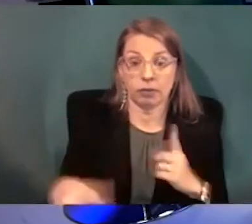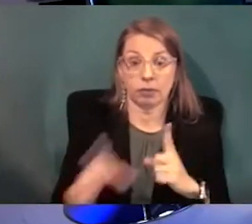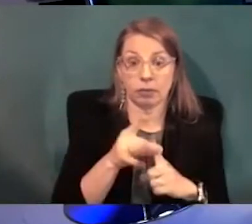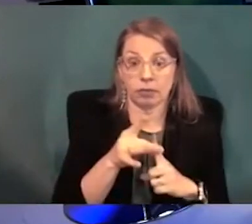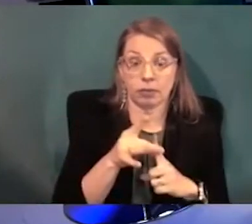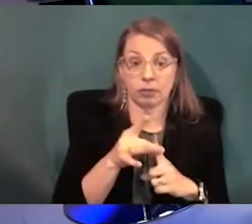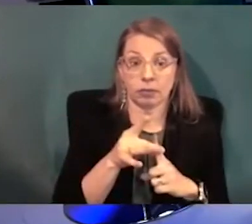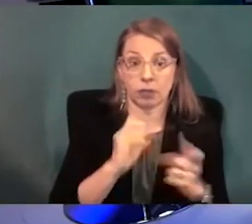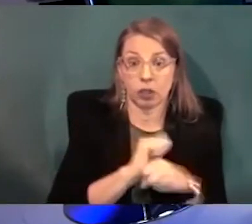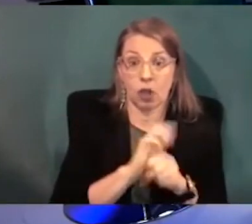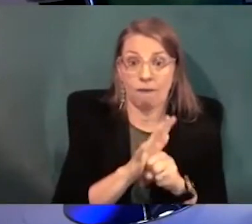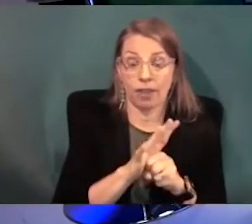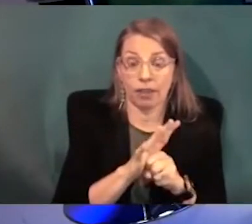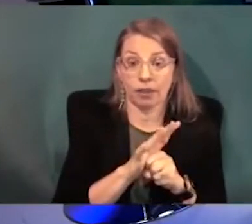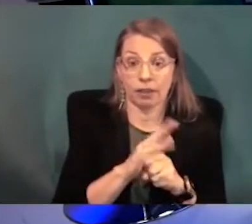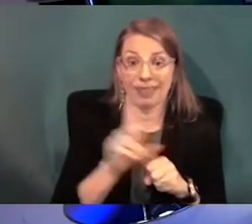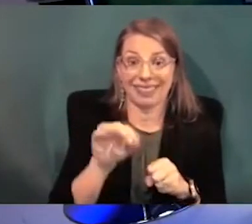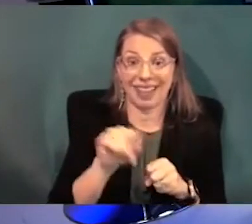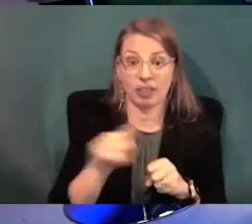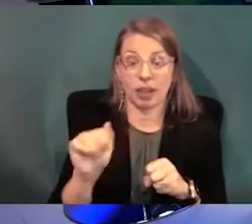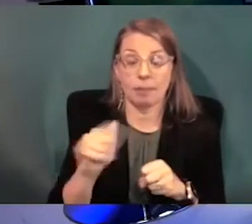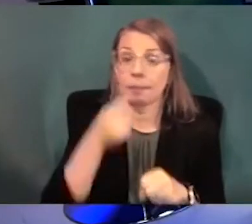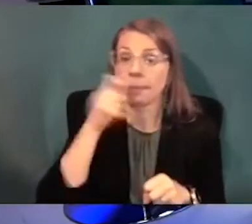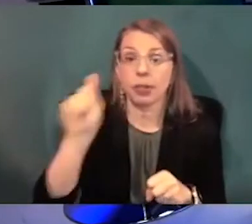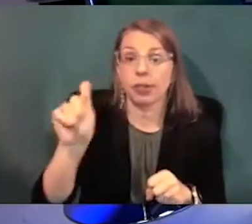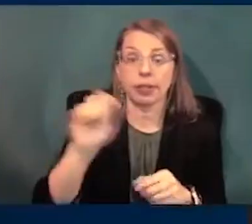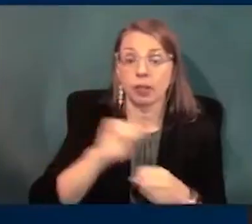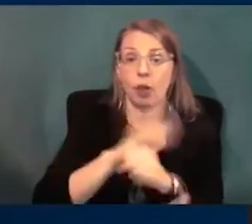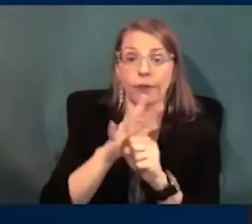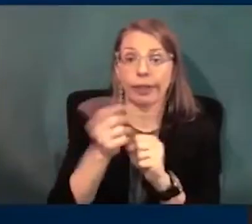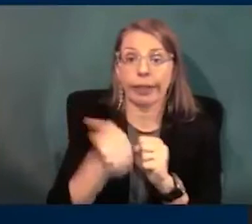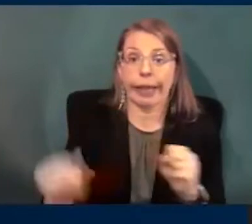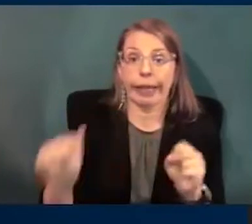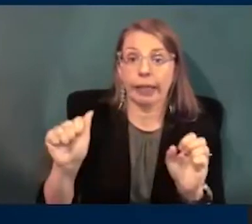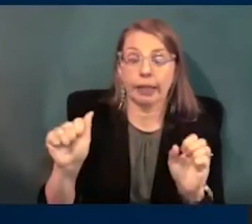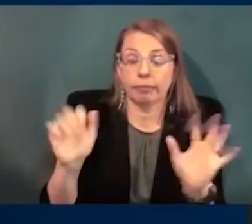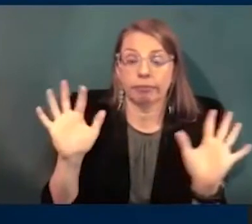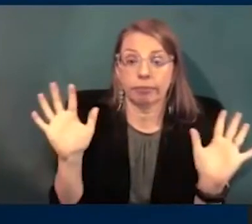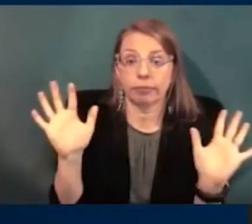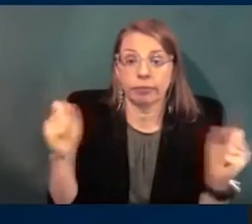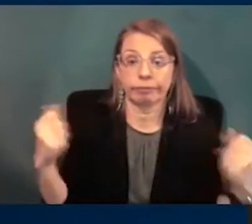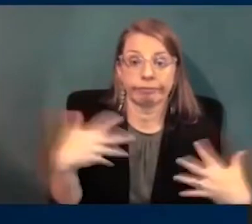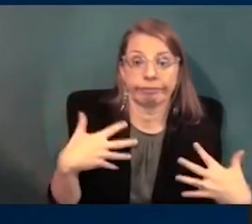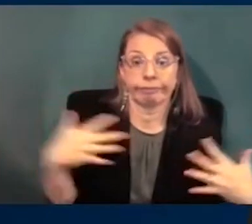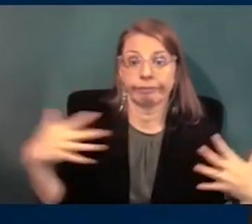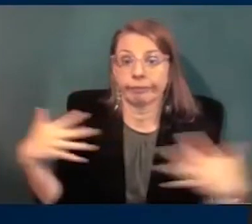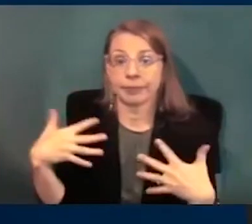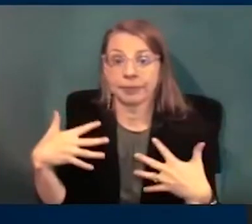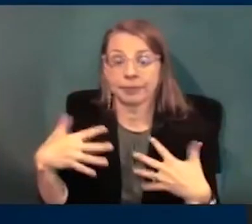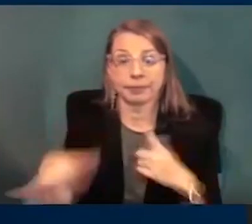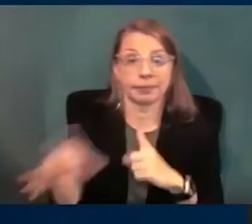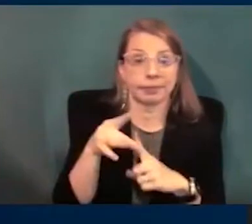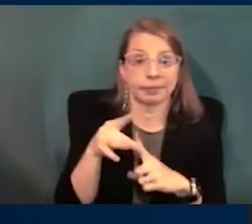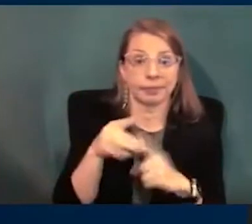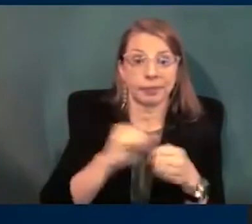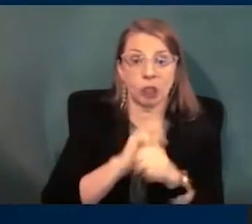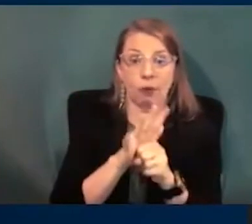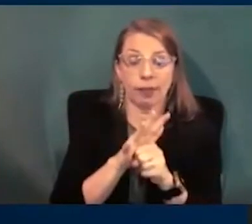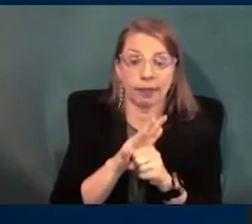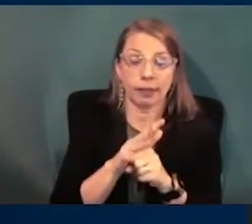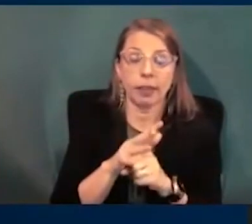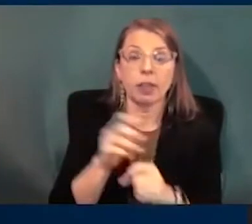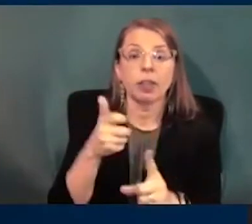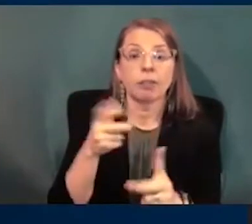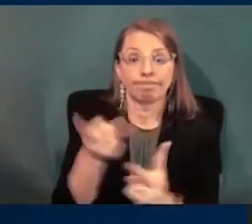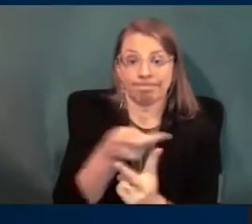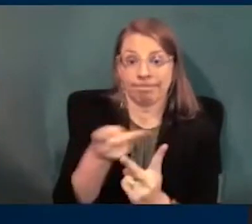Yep. Yes. Chaplain. I'm afraid. There you go. I think that's the answer. Both of you are much safer because you've been vaccinated. Yes. So, yes. Yeah.